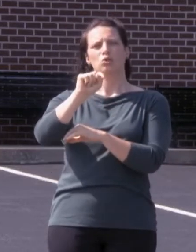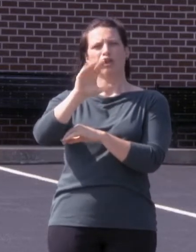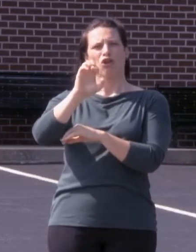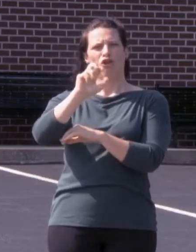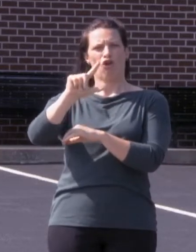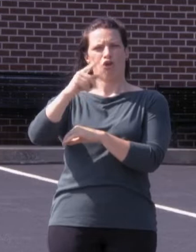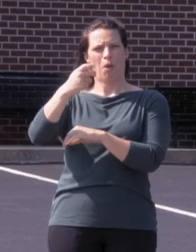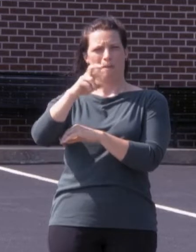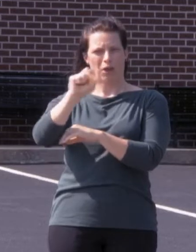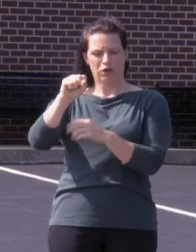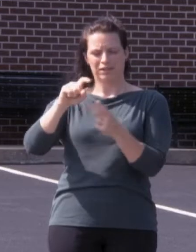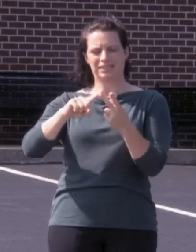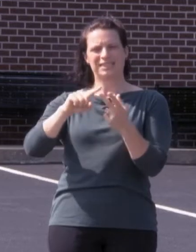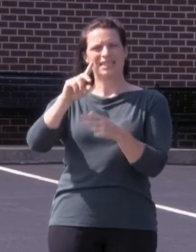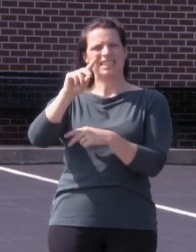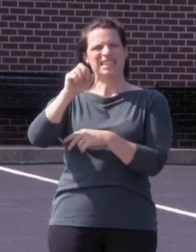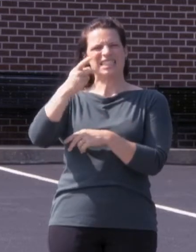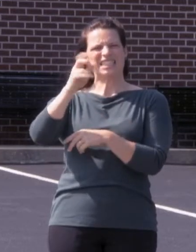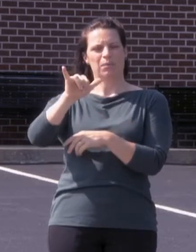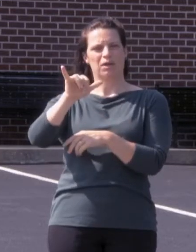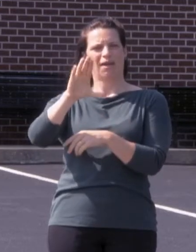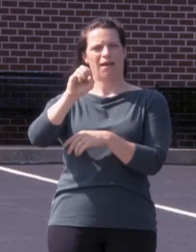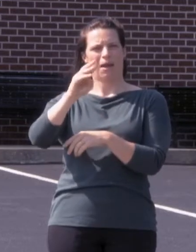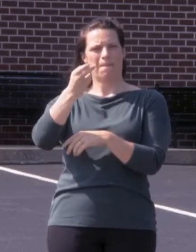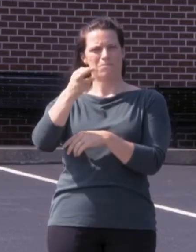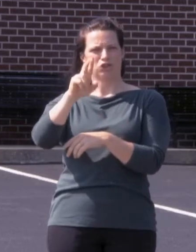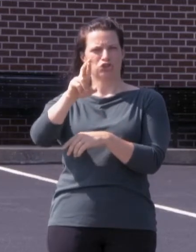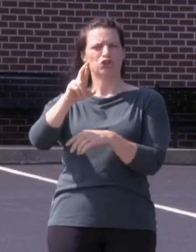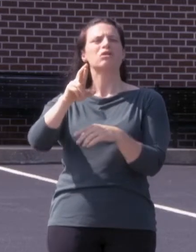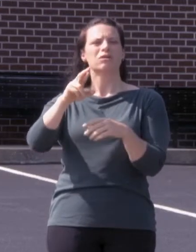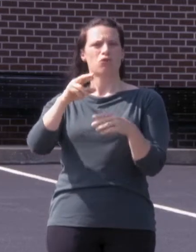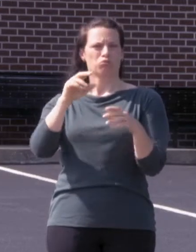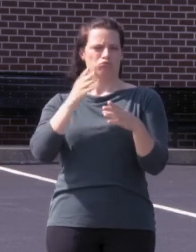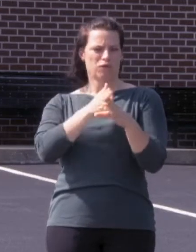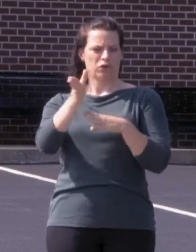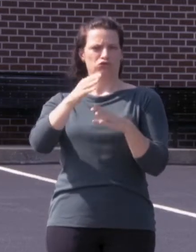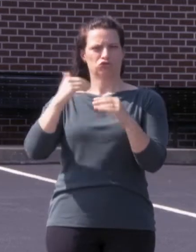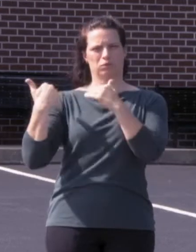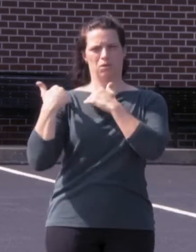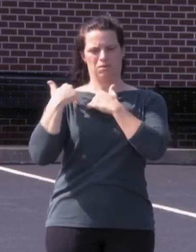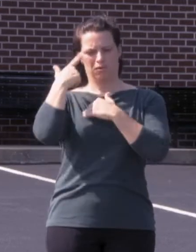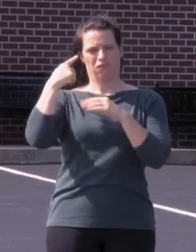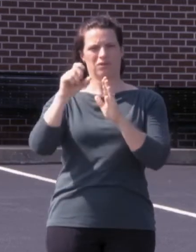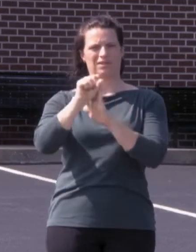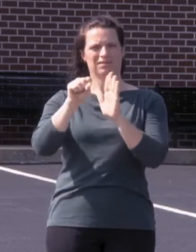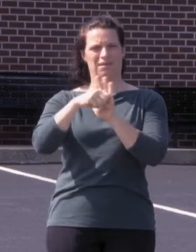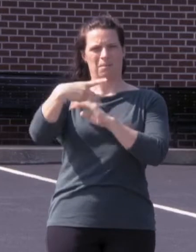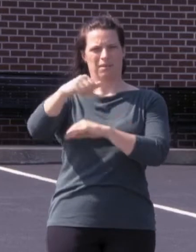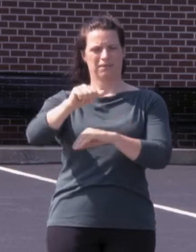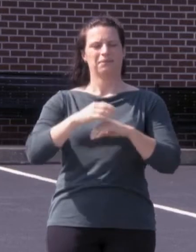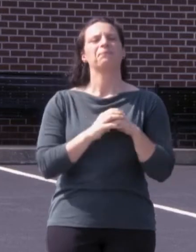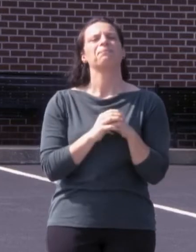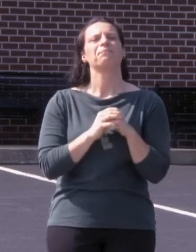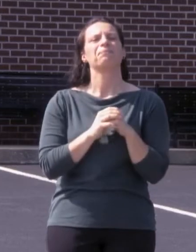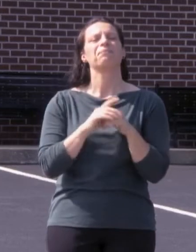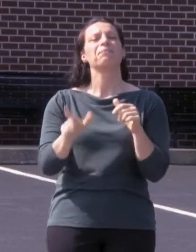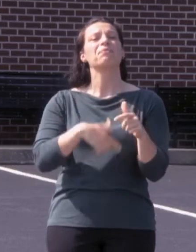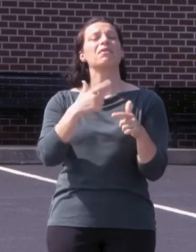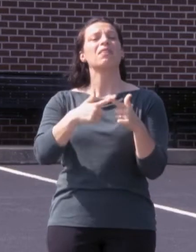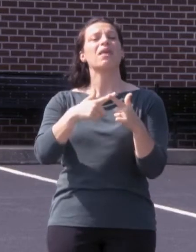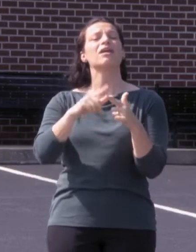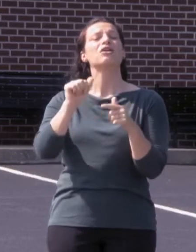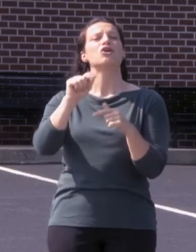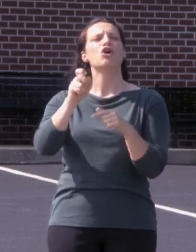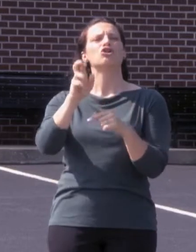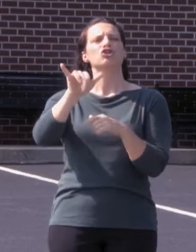Paris, Deputy Commissioner of Administration and Professional Responsibility with the Pennsylvania State Police. Then, Pennsylvania Attorney